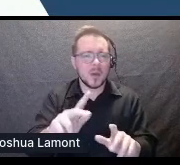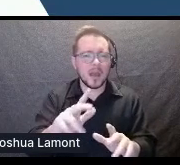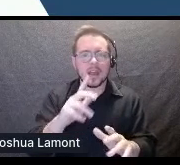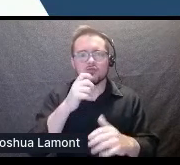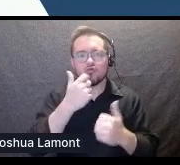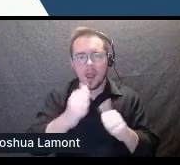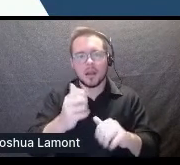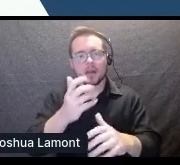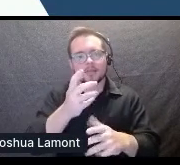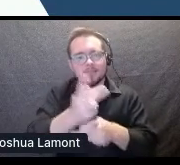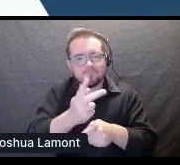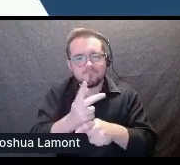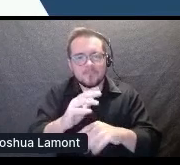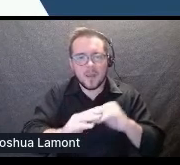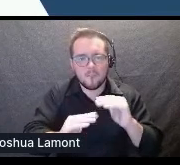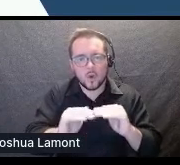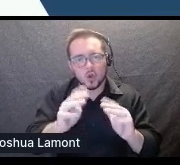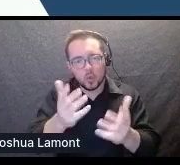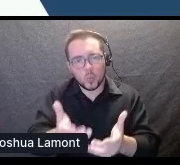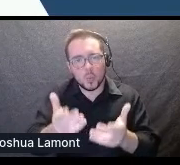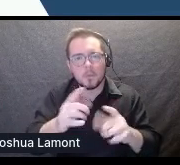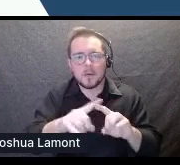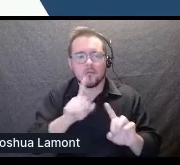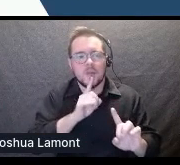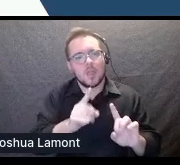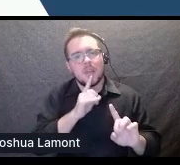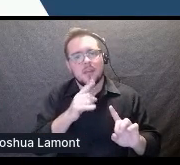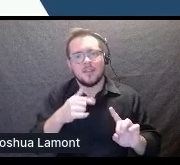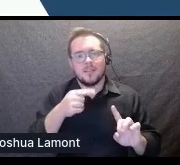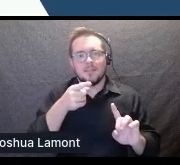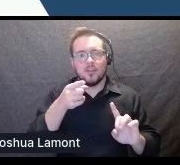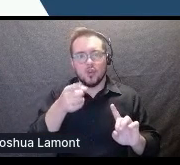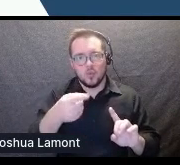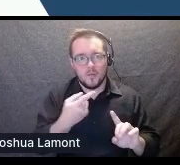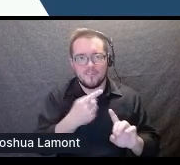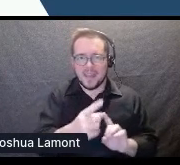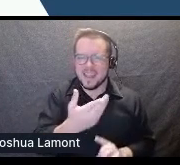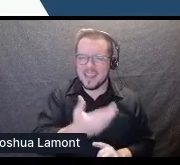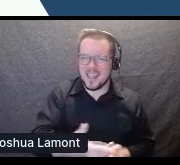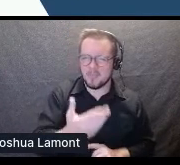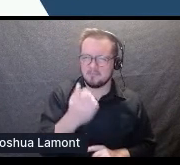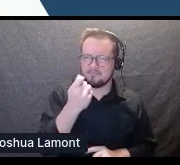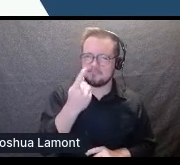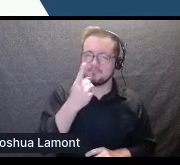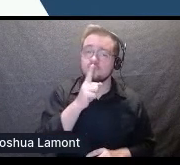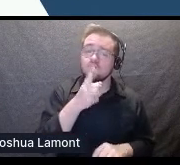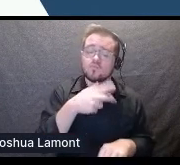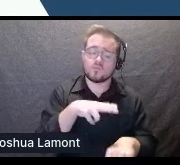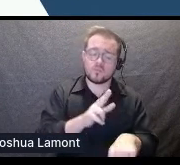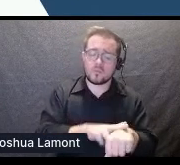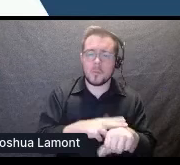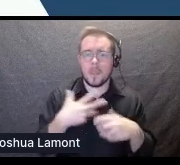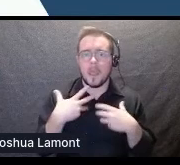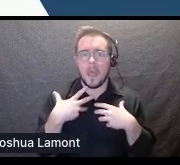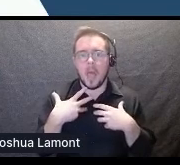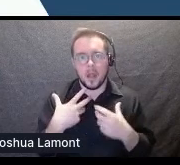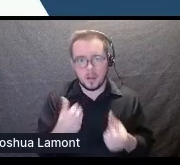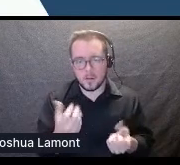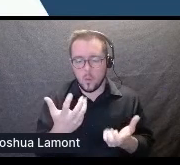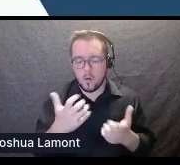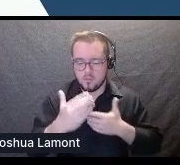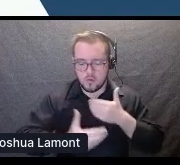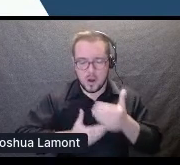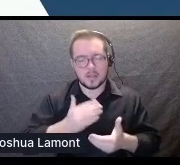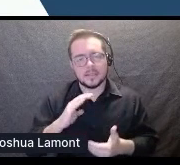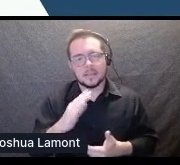comforting you when they were the one who was just harmed, potentially. So it's really normal and healthy, of course, to want to process our feelings